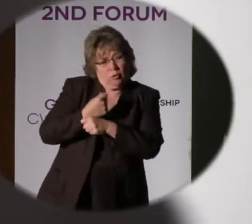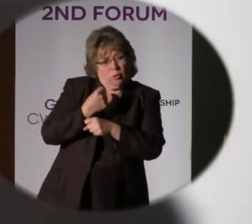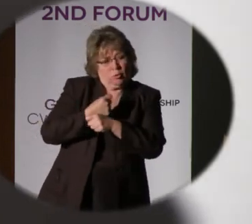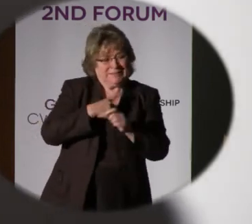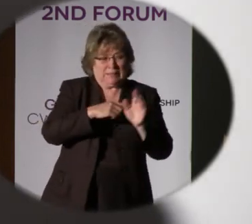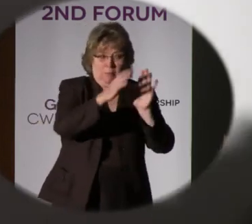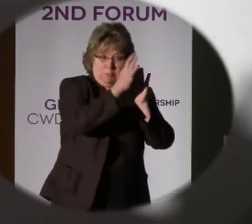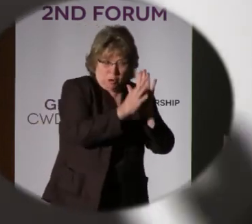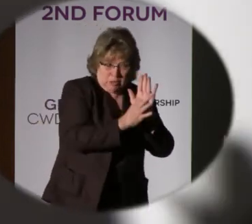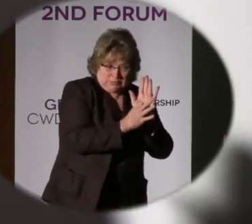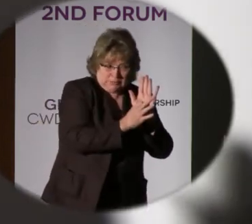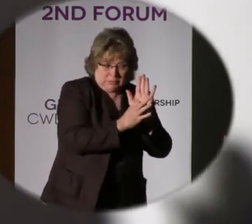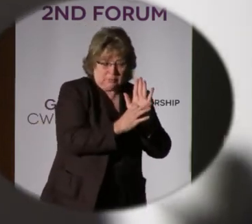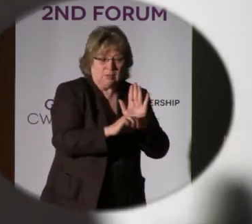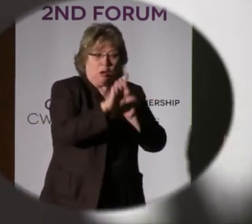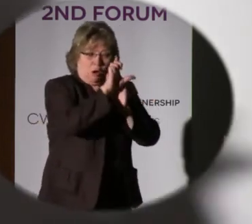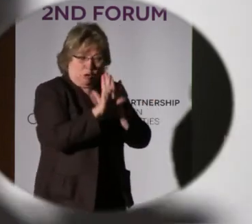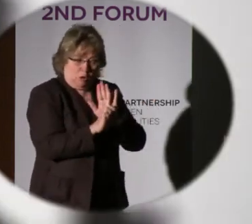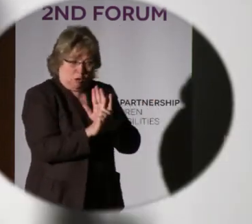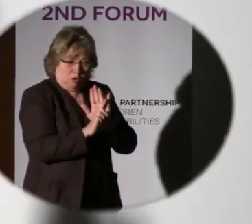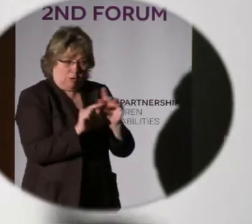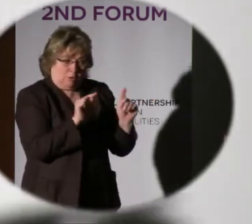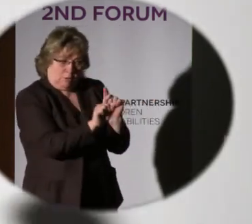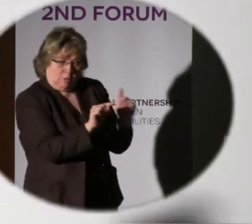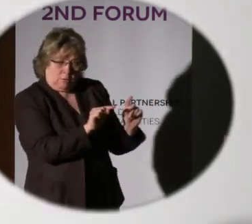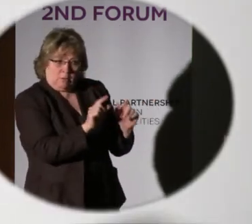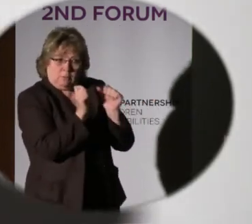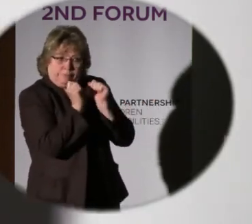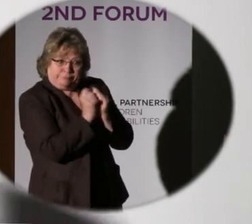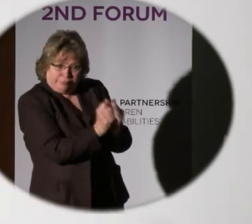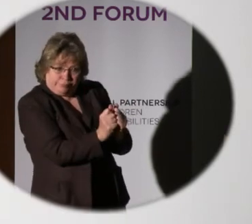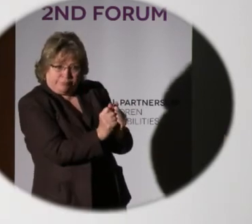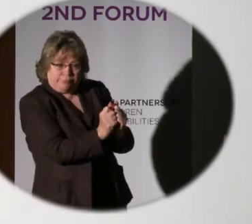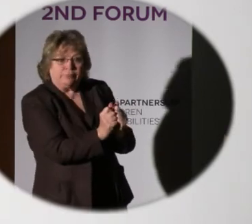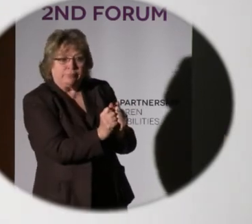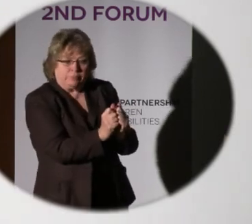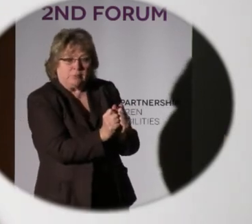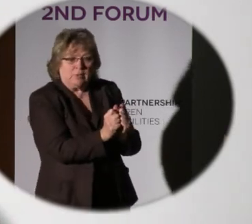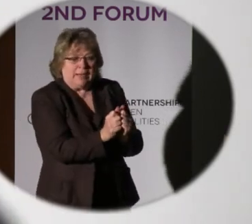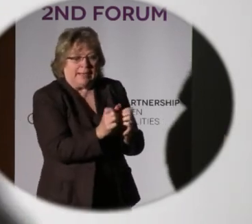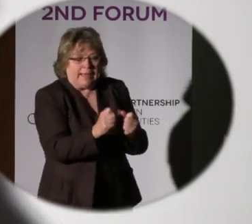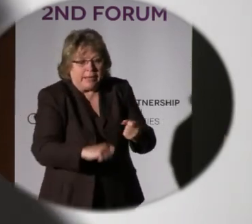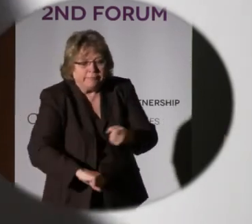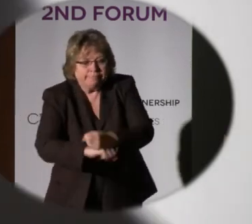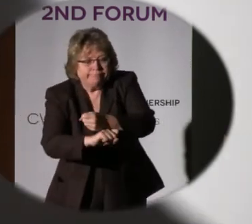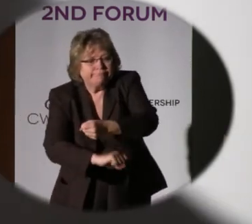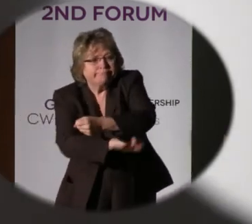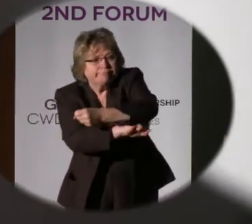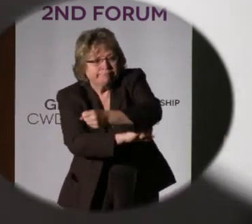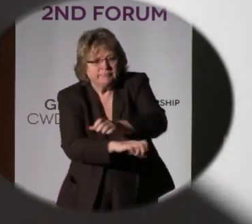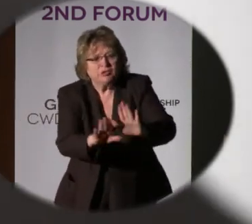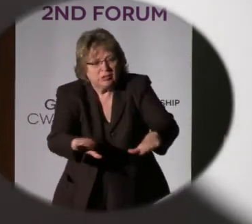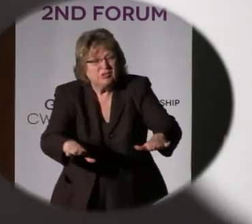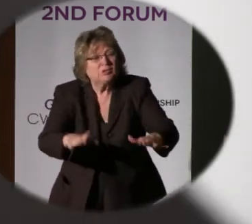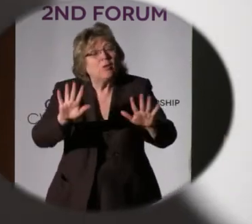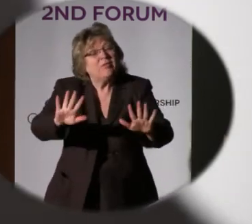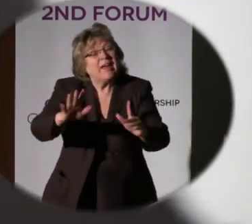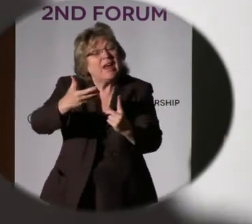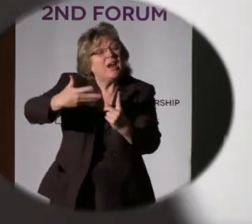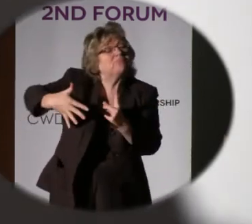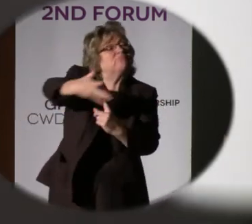most to create fair and equal environment for the children, especially children